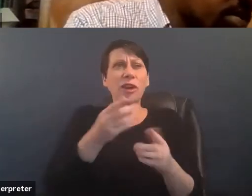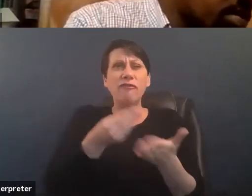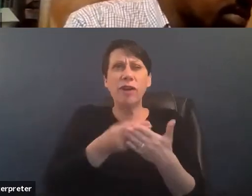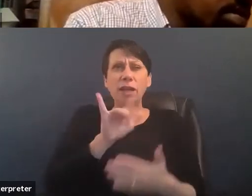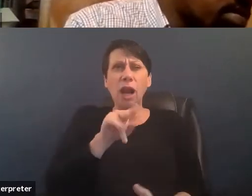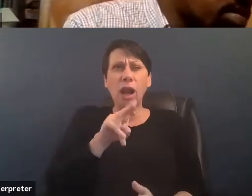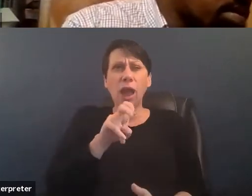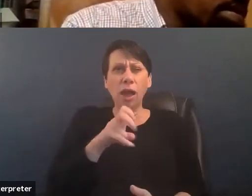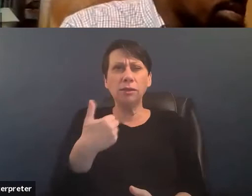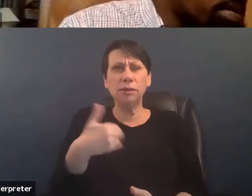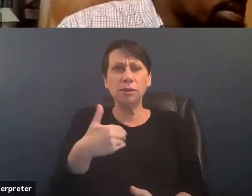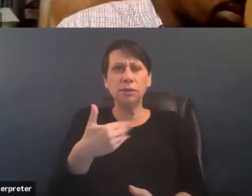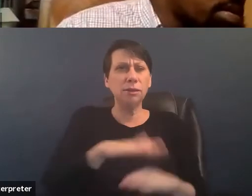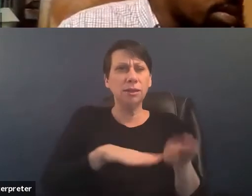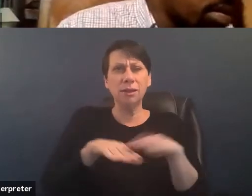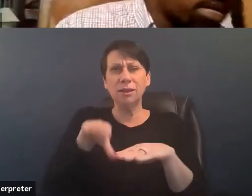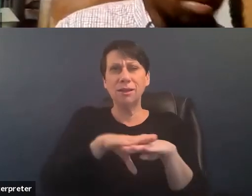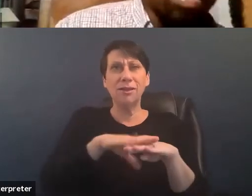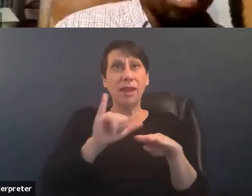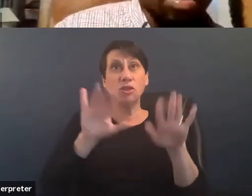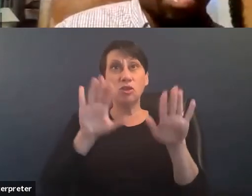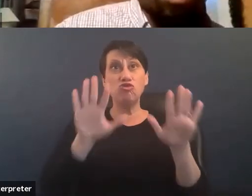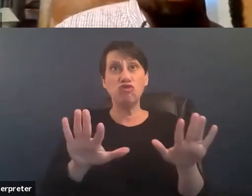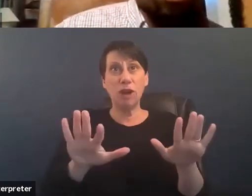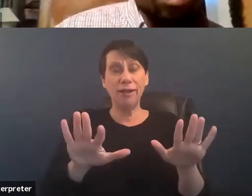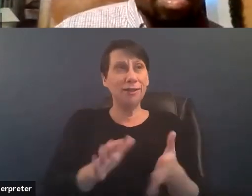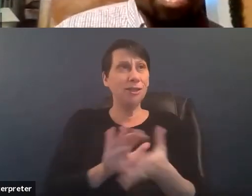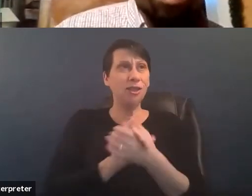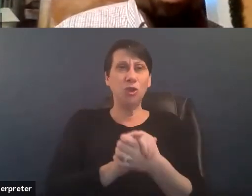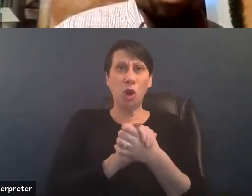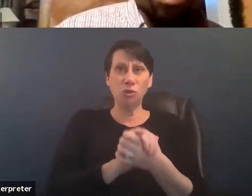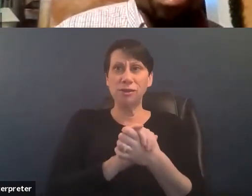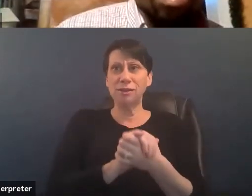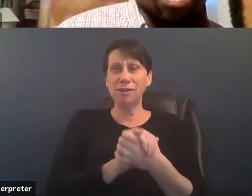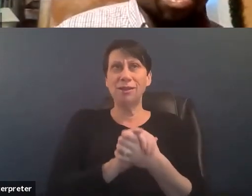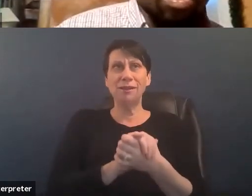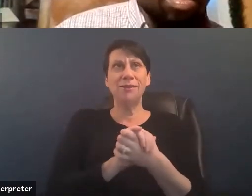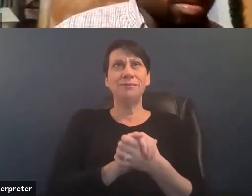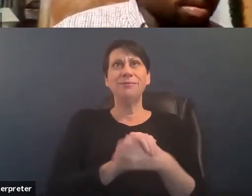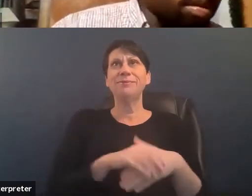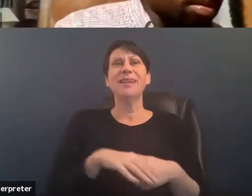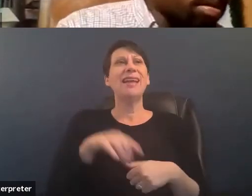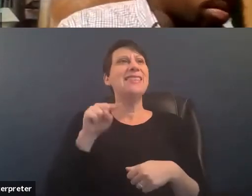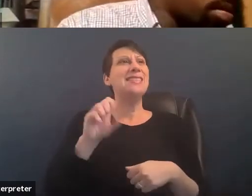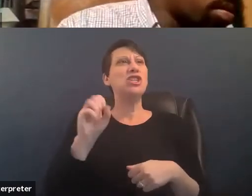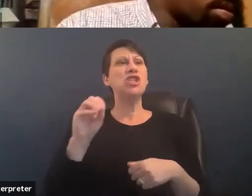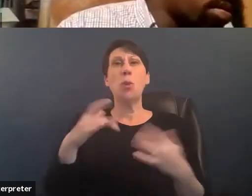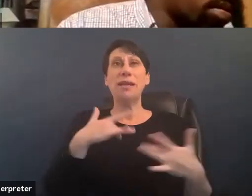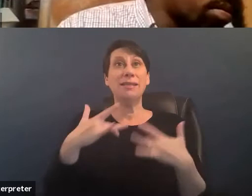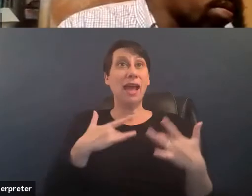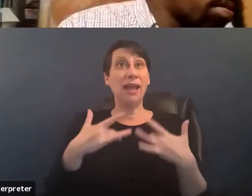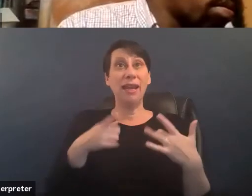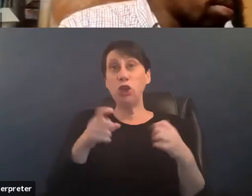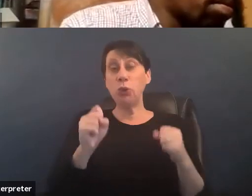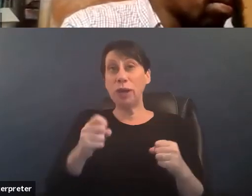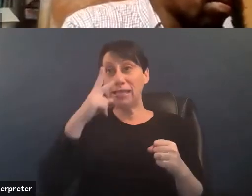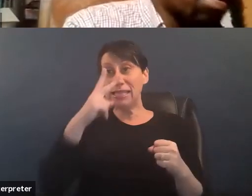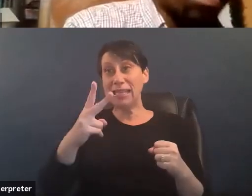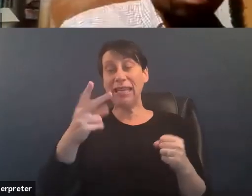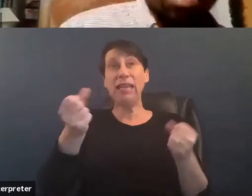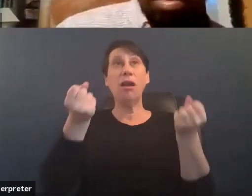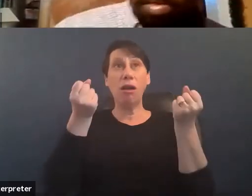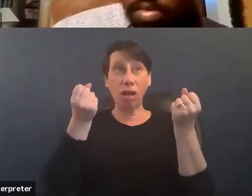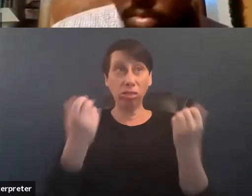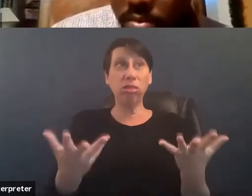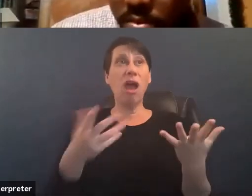is great. Kudos, Tracy. So much. Thank you. All of you. This is just so exciting. So as you can see, a lot has